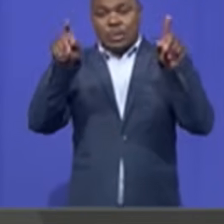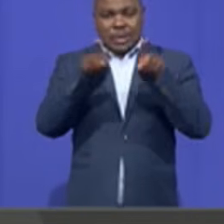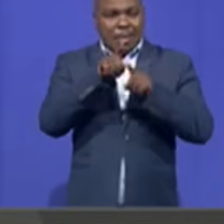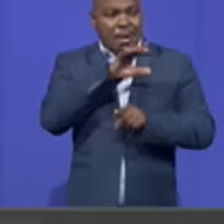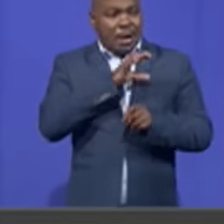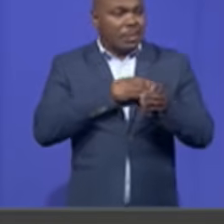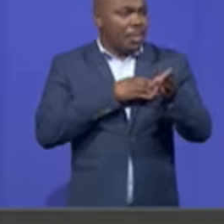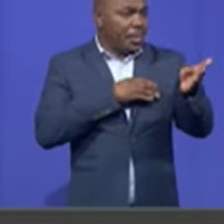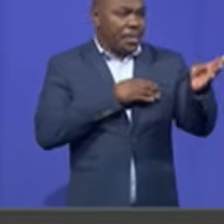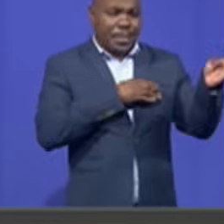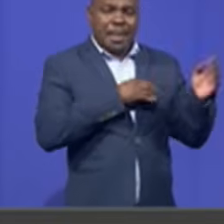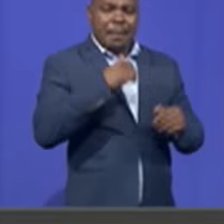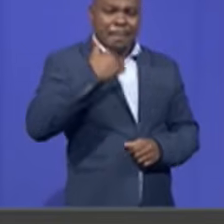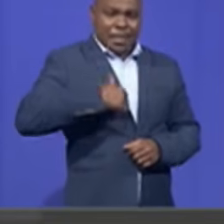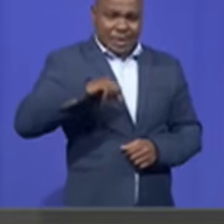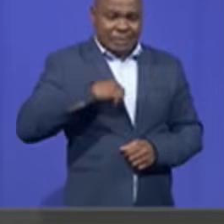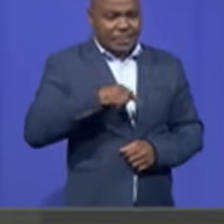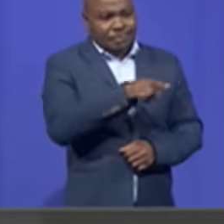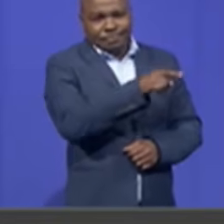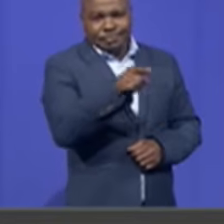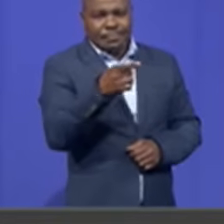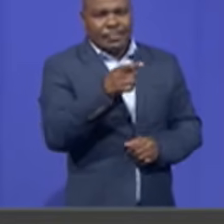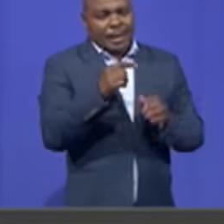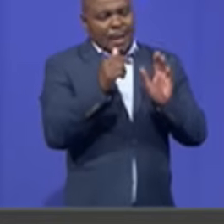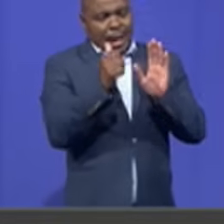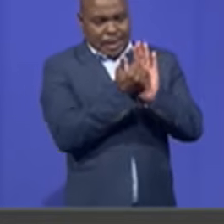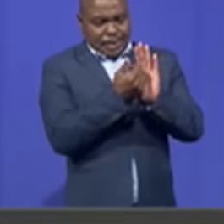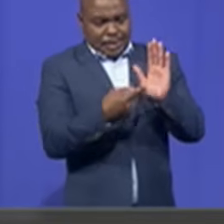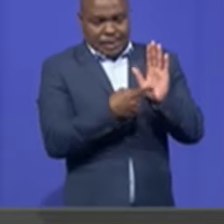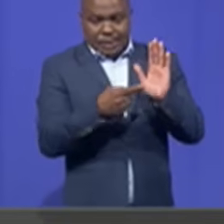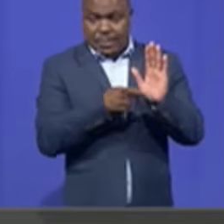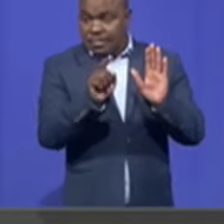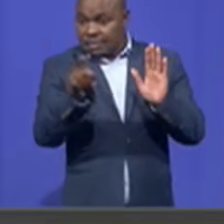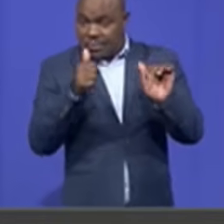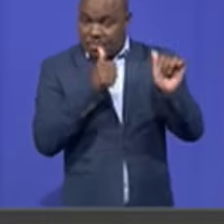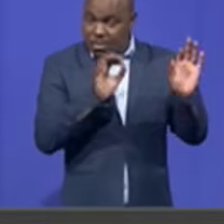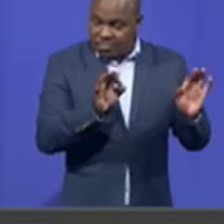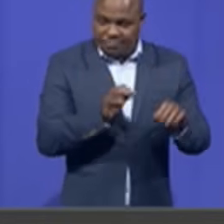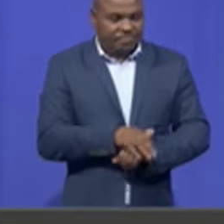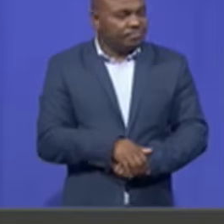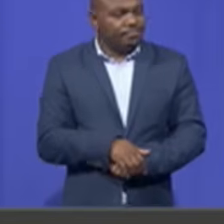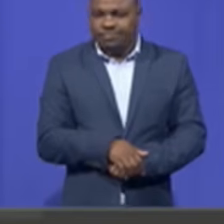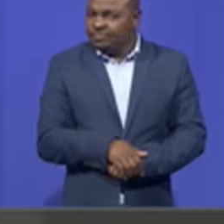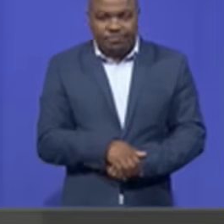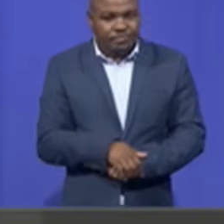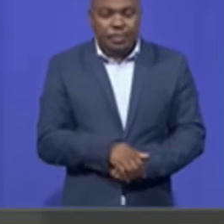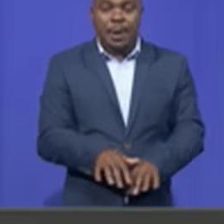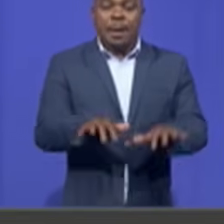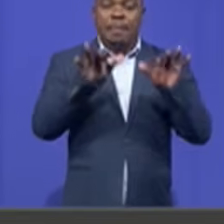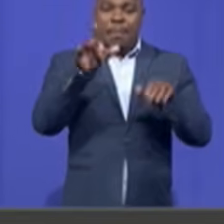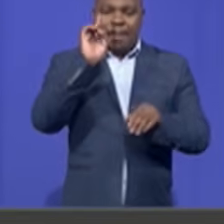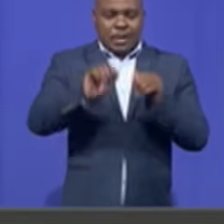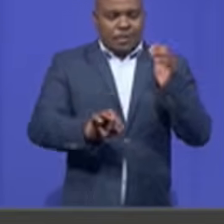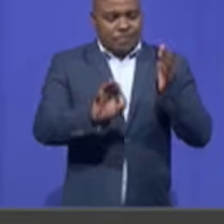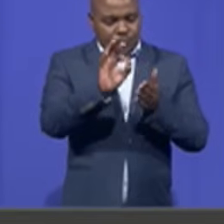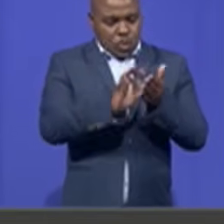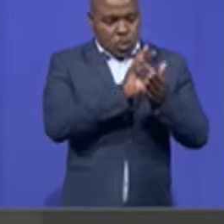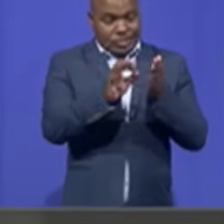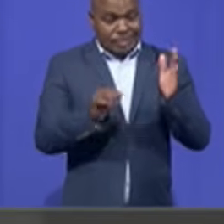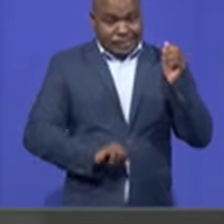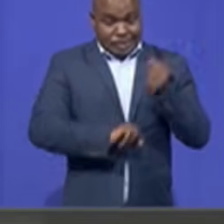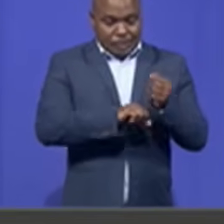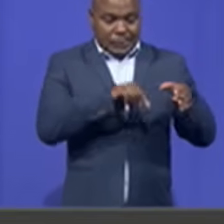councils, there's a Municipal Structures Act. Is it being followed? The answer is no. So people must vote for ATM knowing